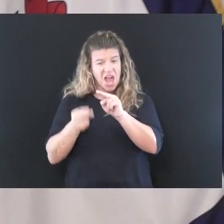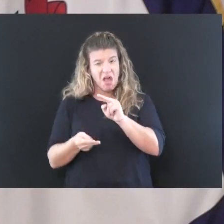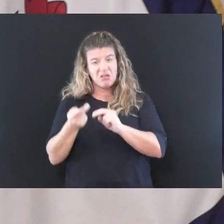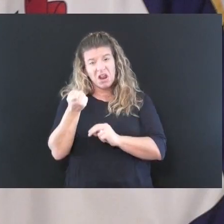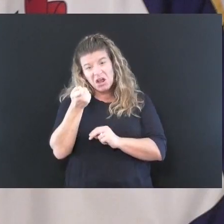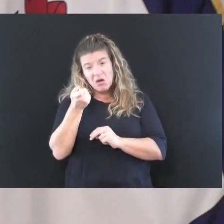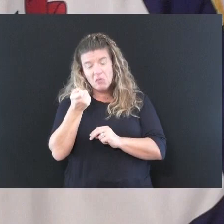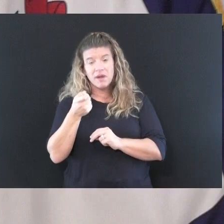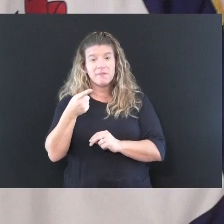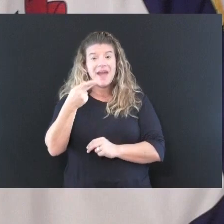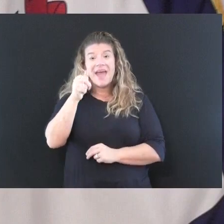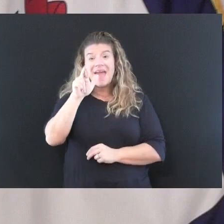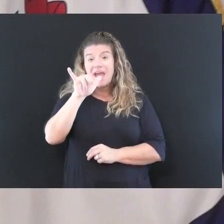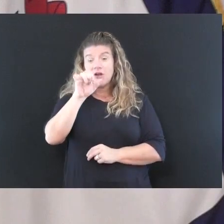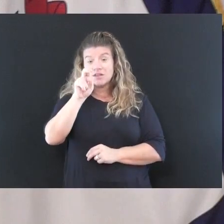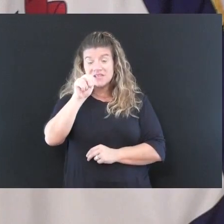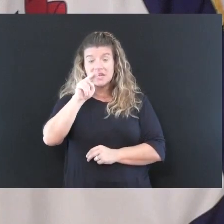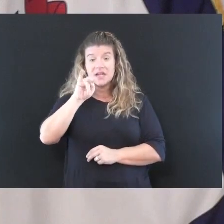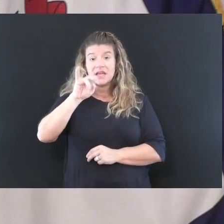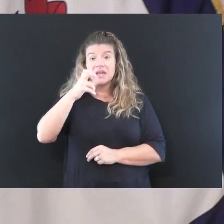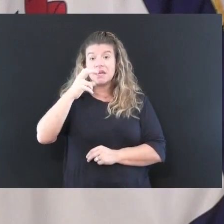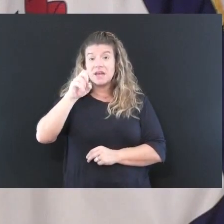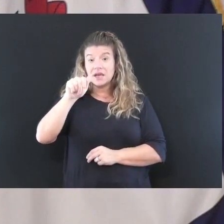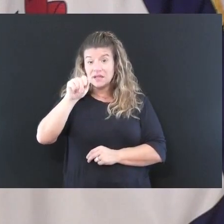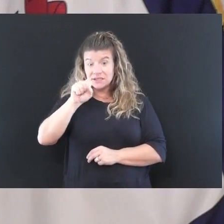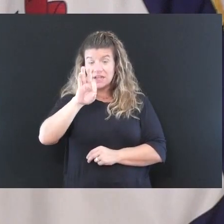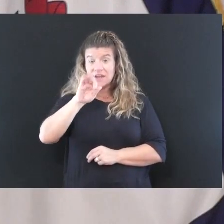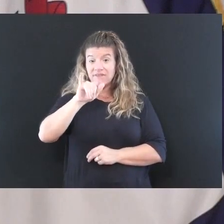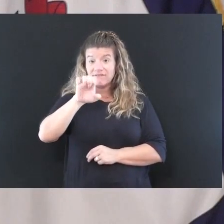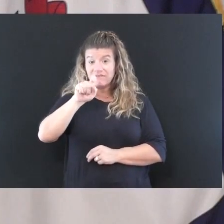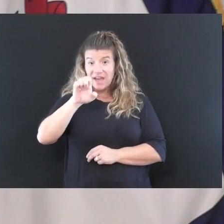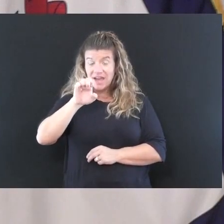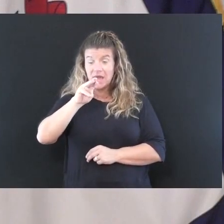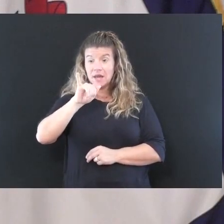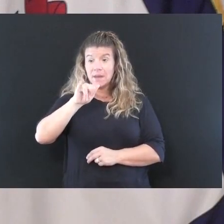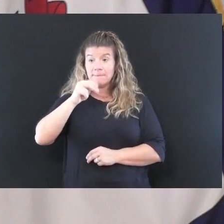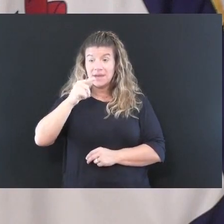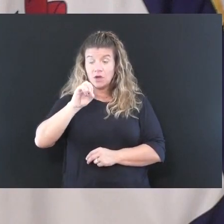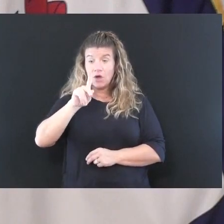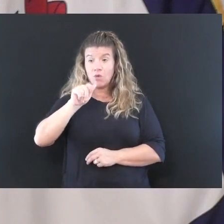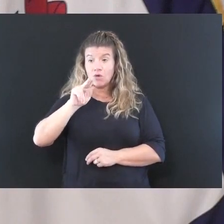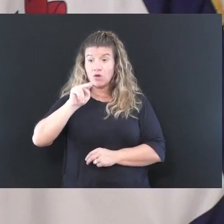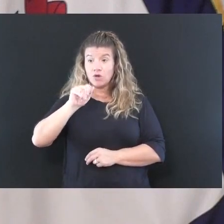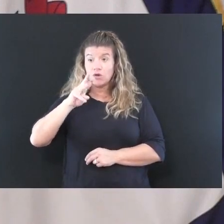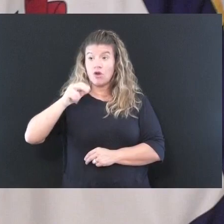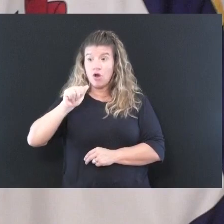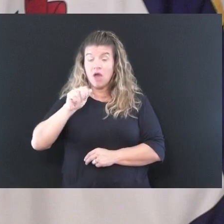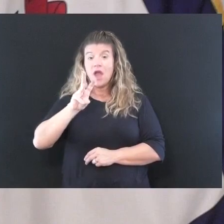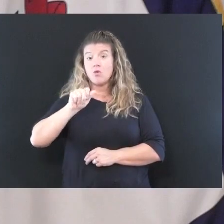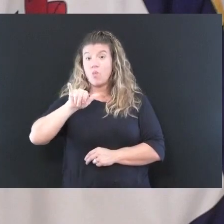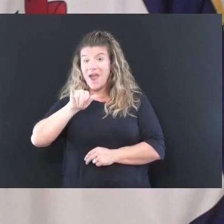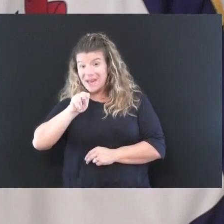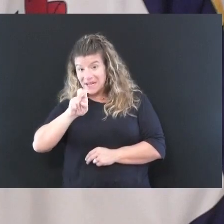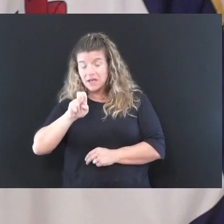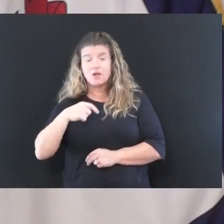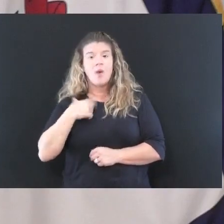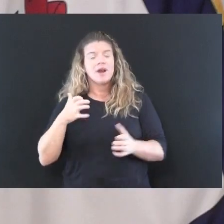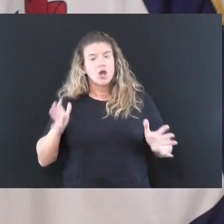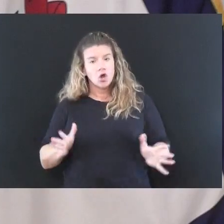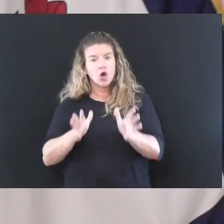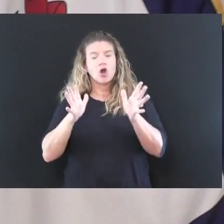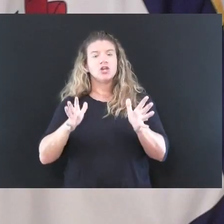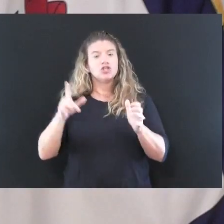but they're in Harrison, Nicholas, Fayette, Mingo, Kanawha, and Wayne counties, and I strongly, again, urge everyone